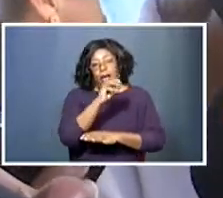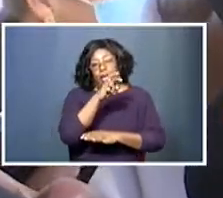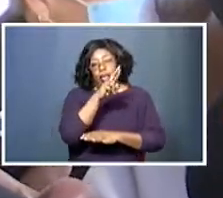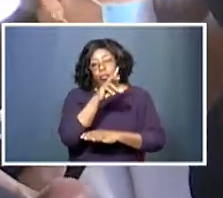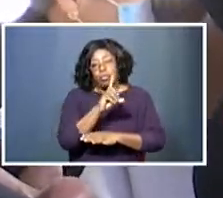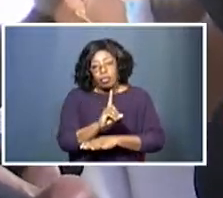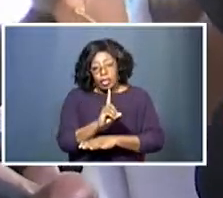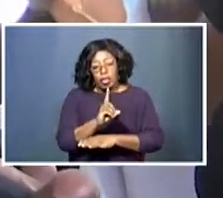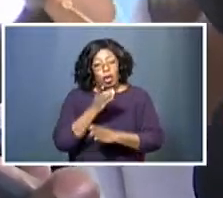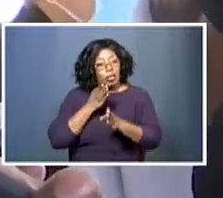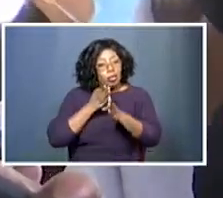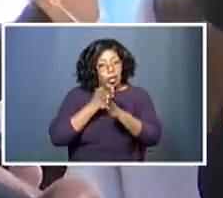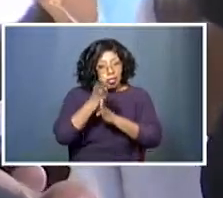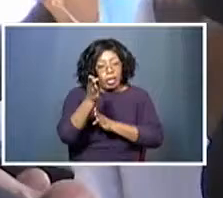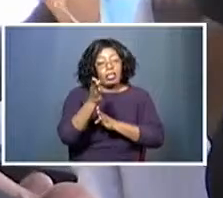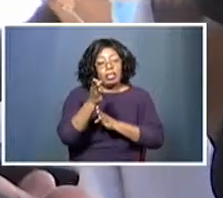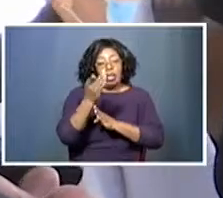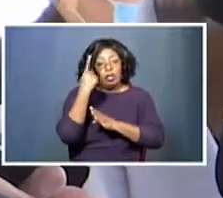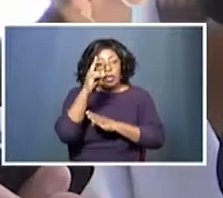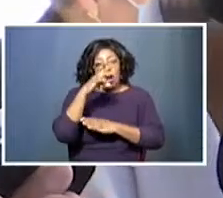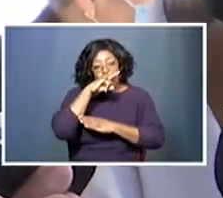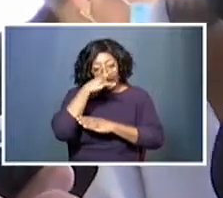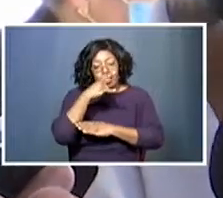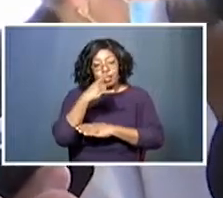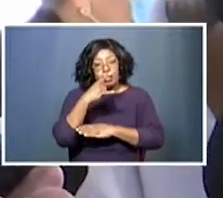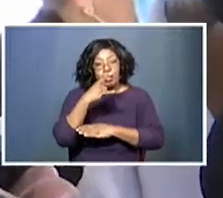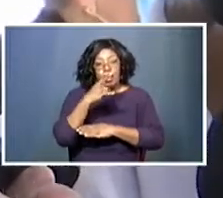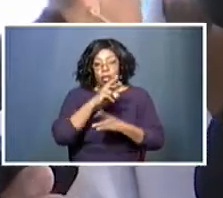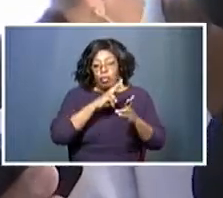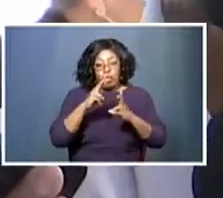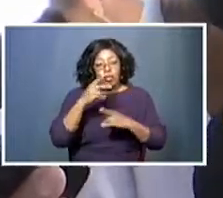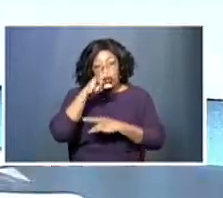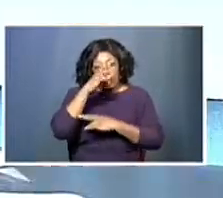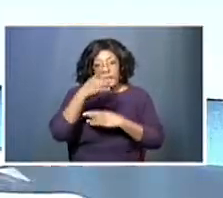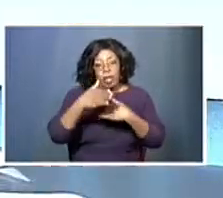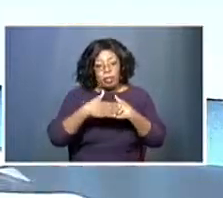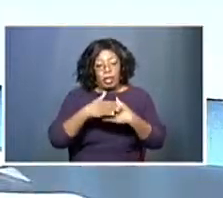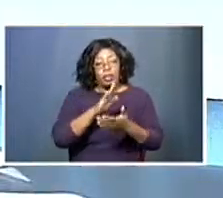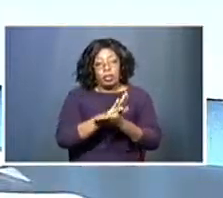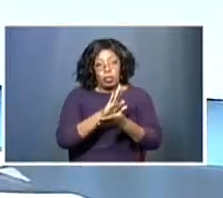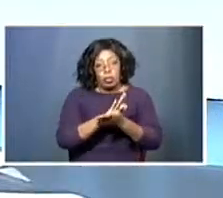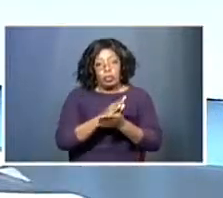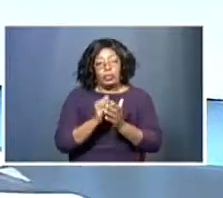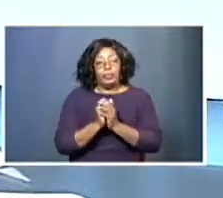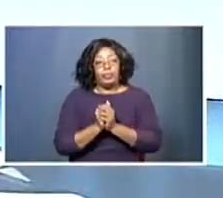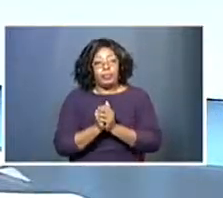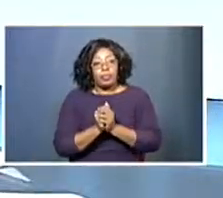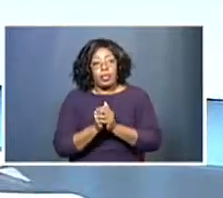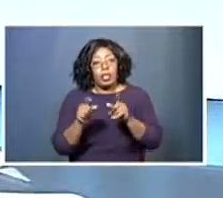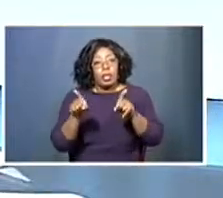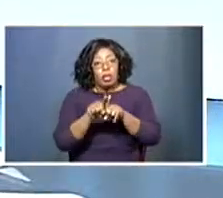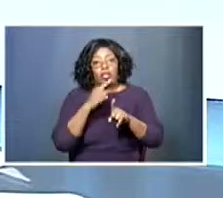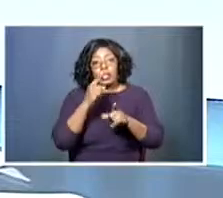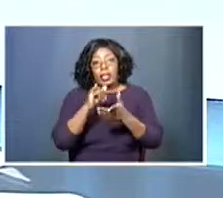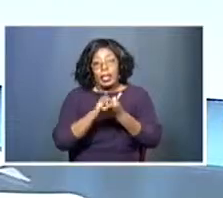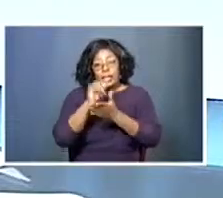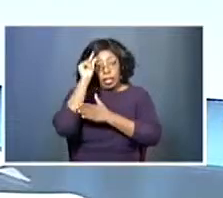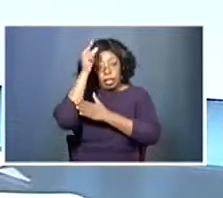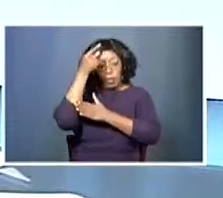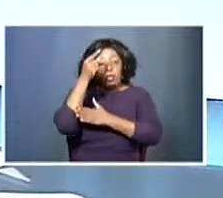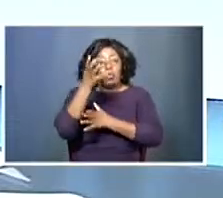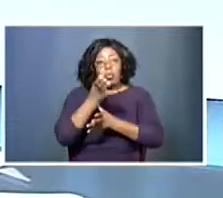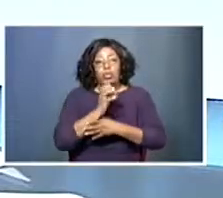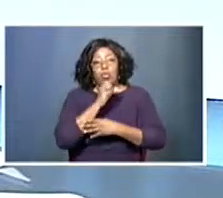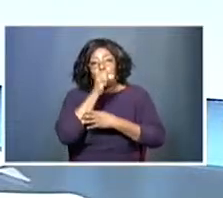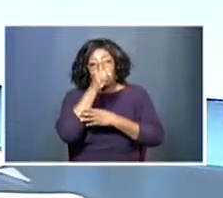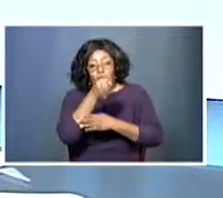for our kids, and I look forward to our kids getting back to school as soon as possible. The minister reiterated that the government wants to be assured